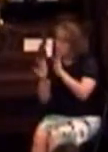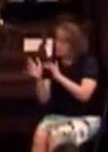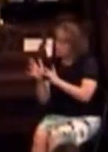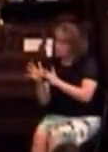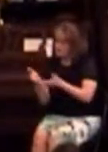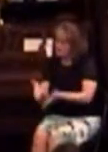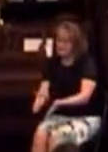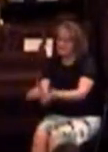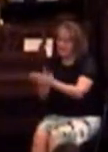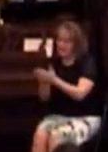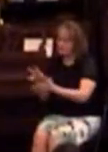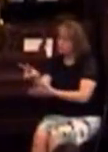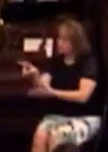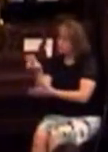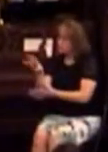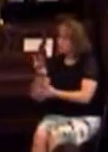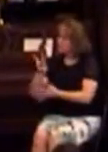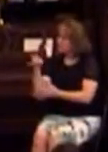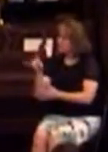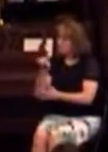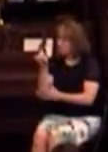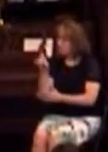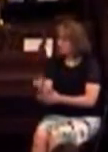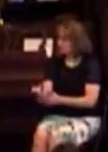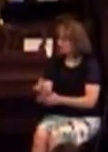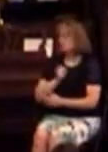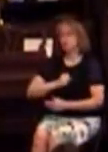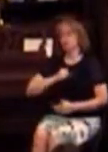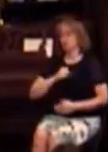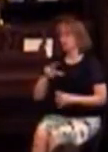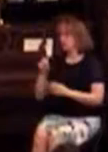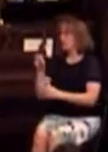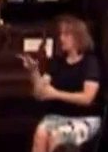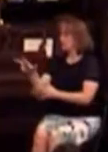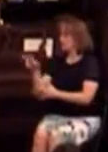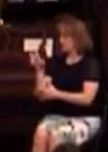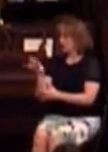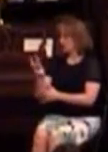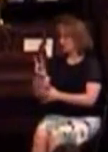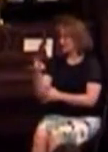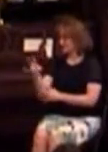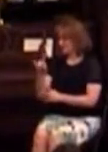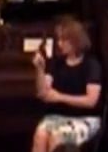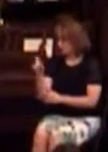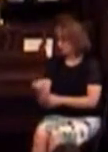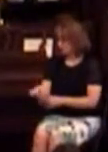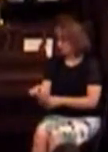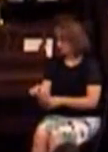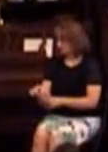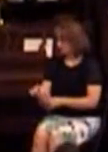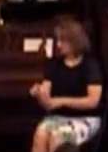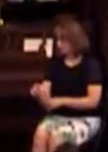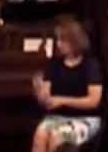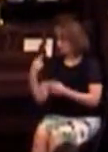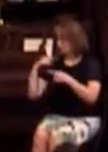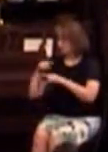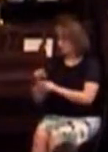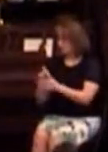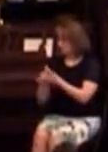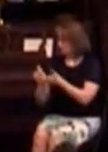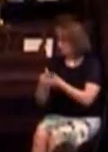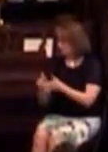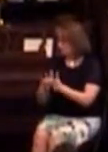scriptures? 207 questions. 307 questions. Why? Why do you think Jesus